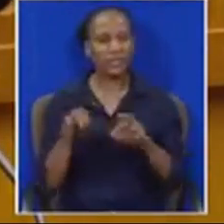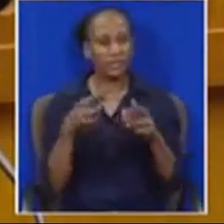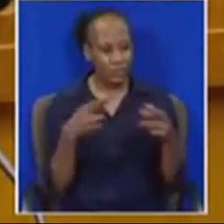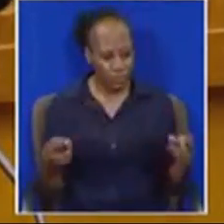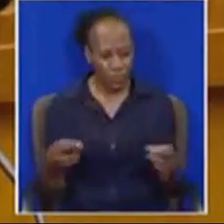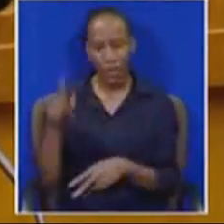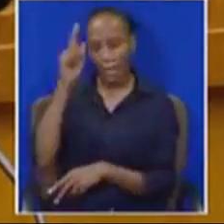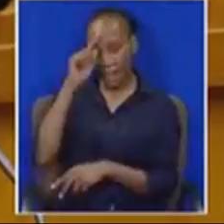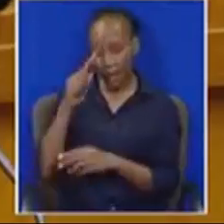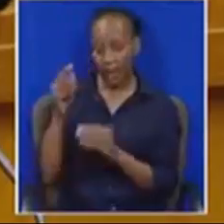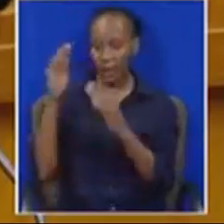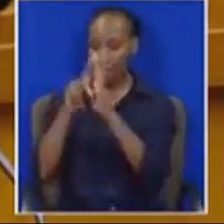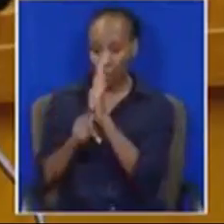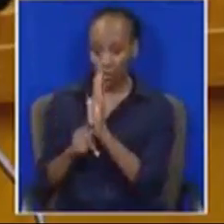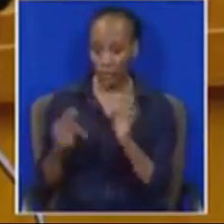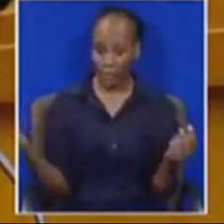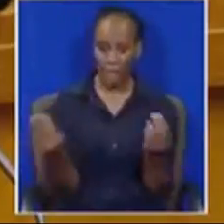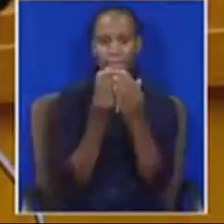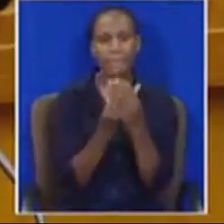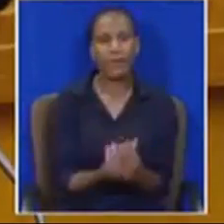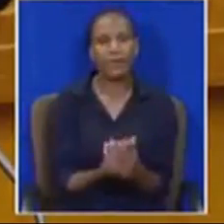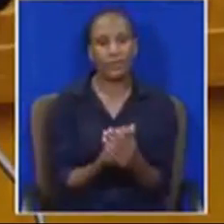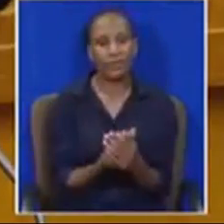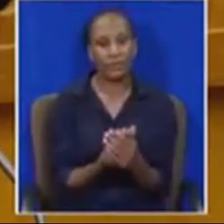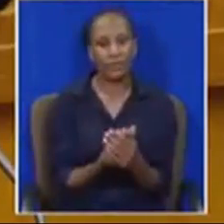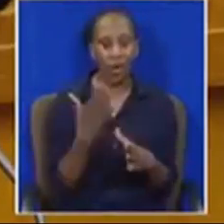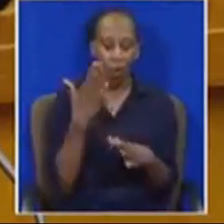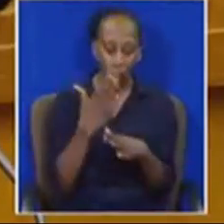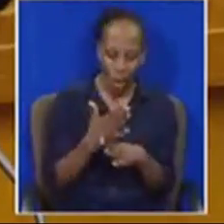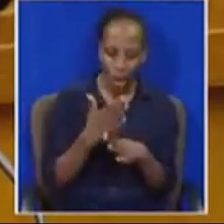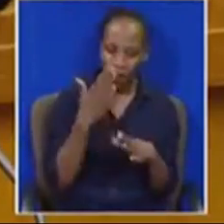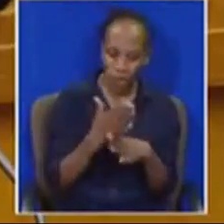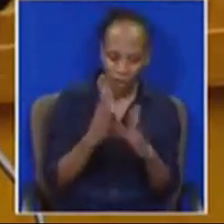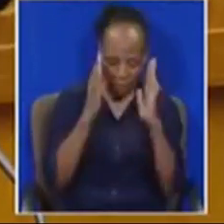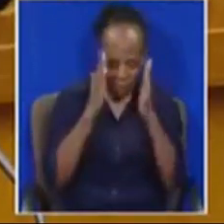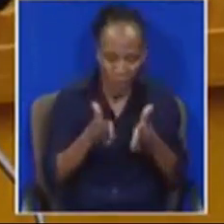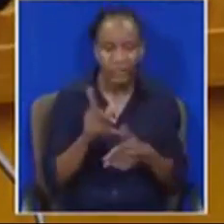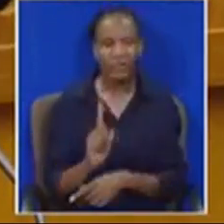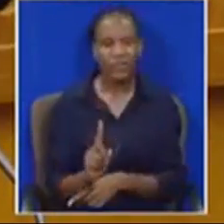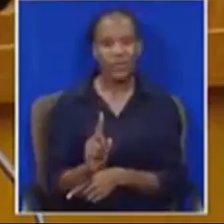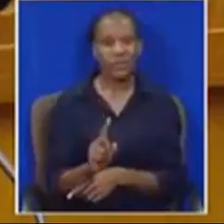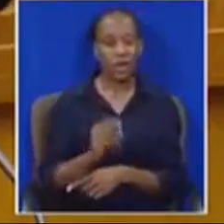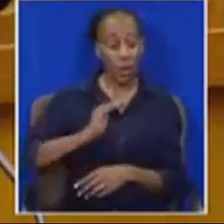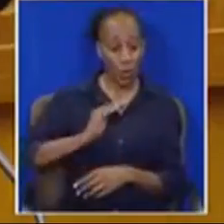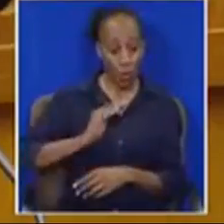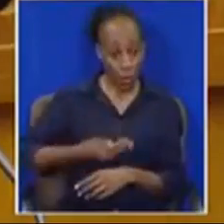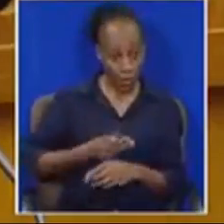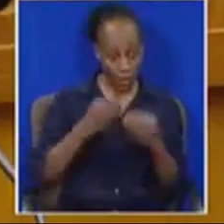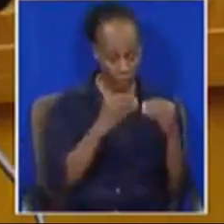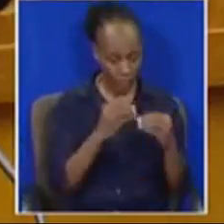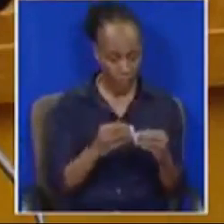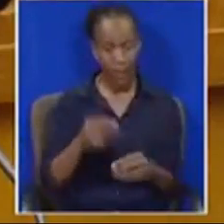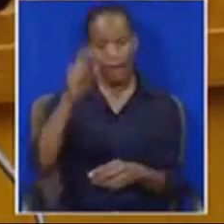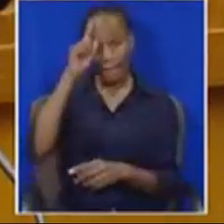Program, we are developing a new generation of Black and women producers that